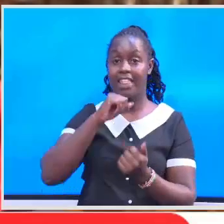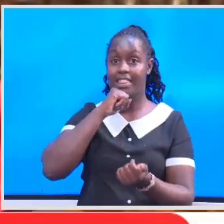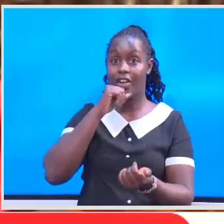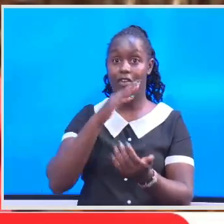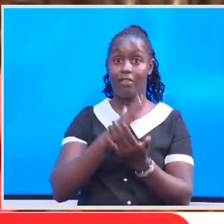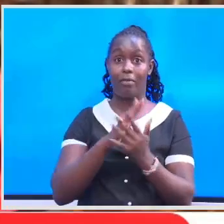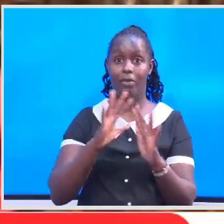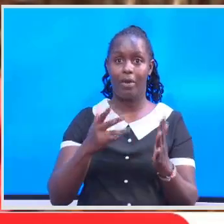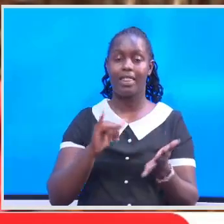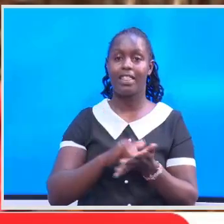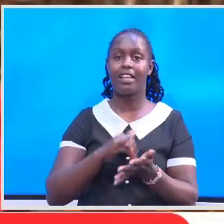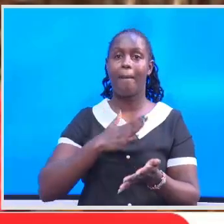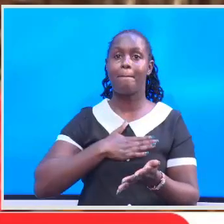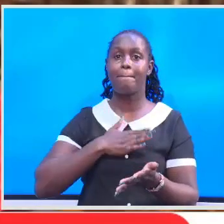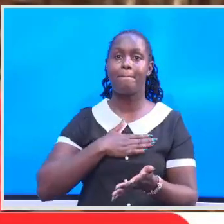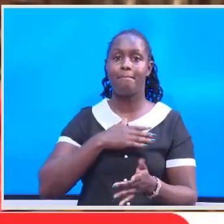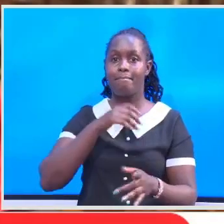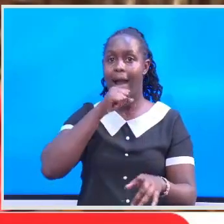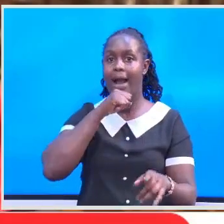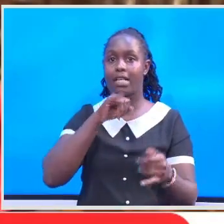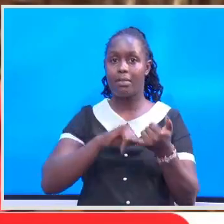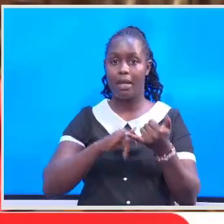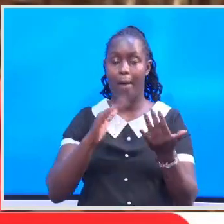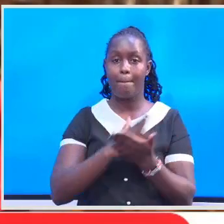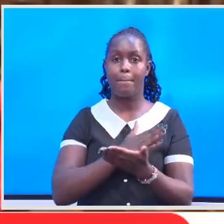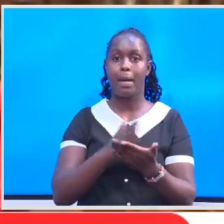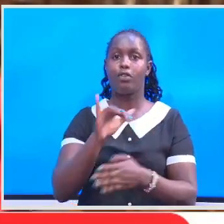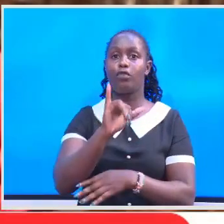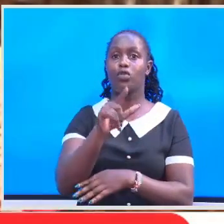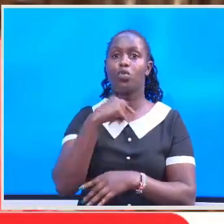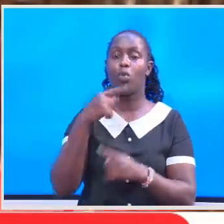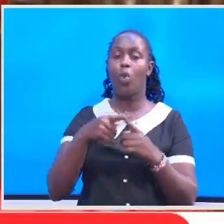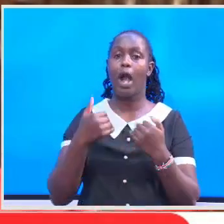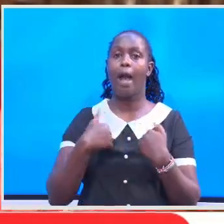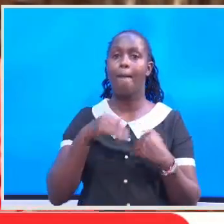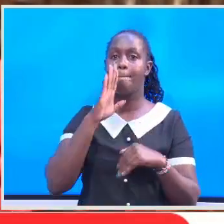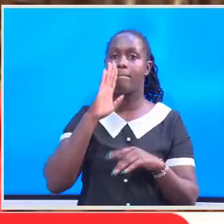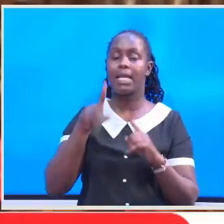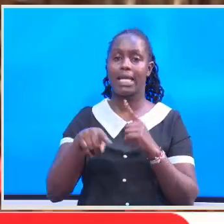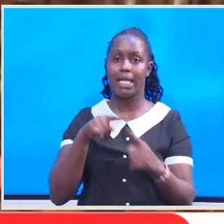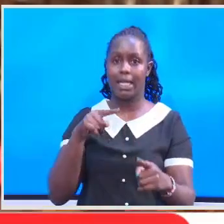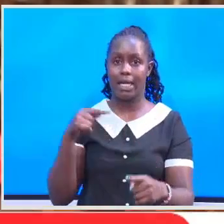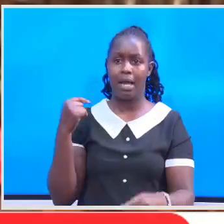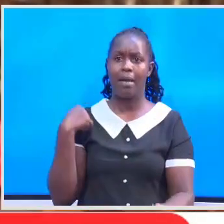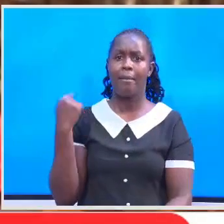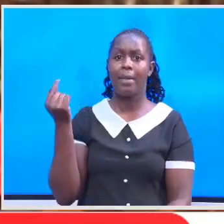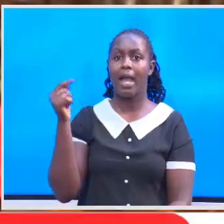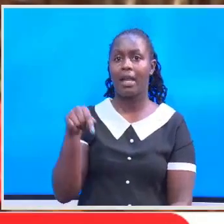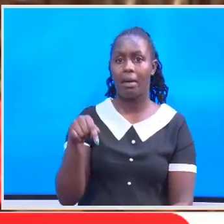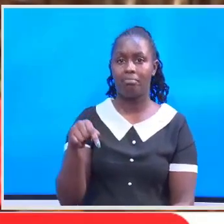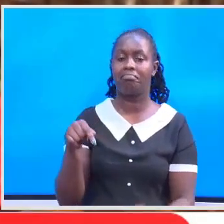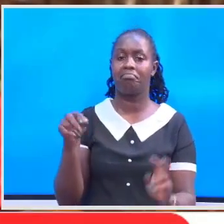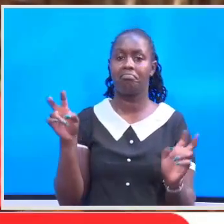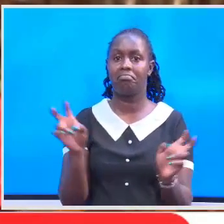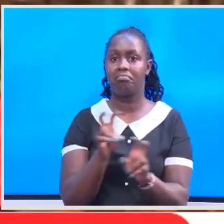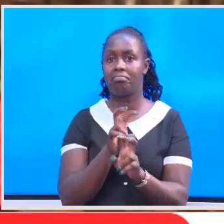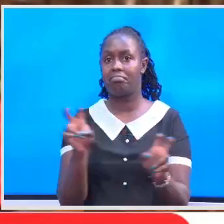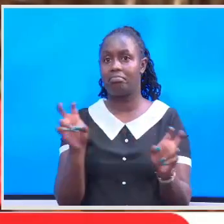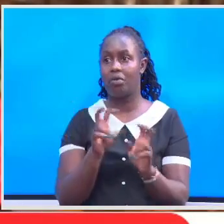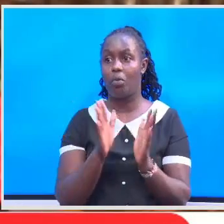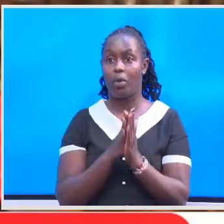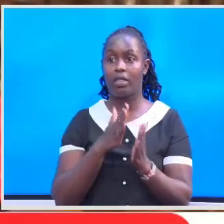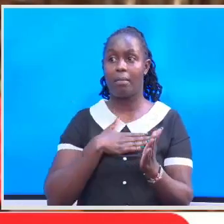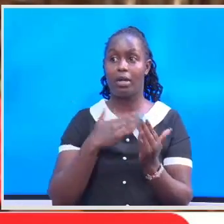koba, bwanagu ni moja hao wameuawa. Na nika kuja, nika tafuta gari, nika pada na watoto